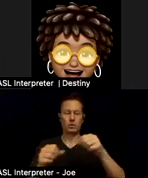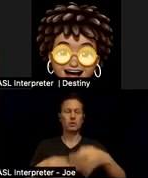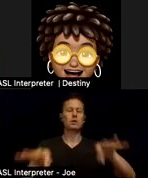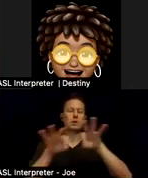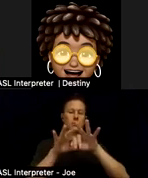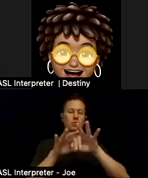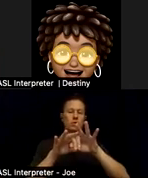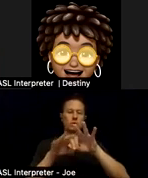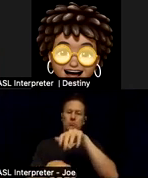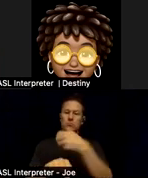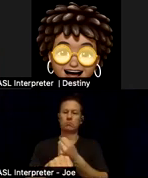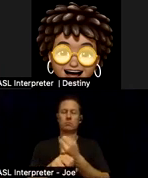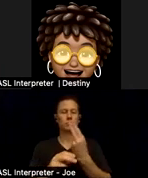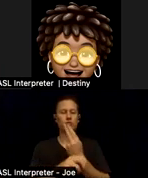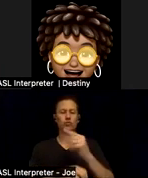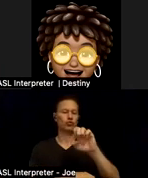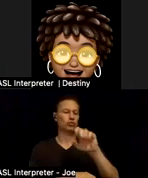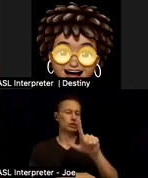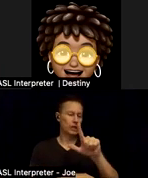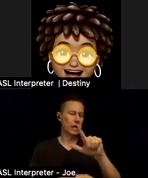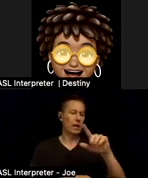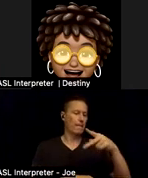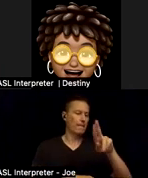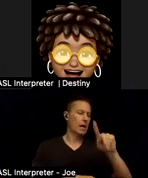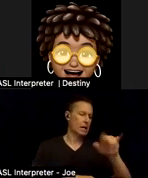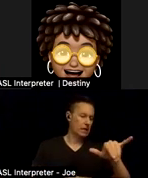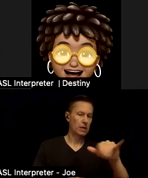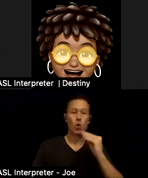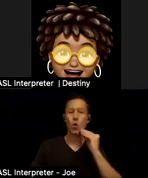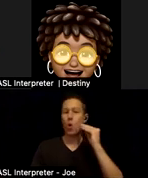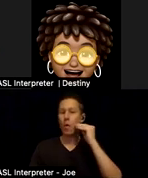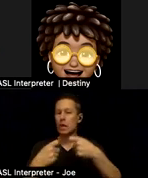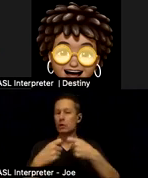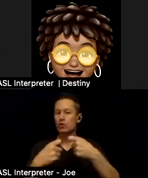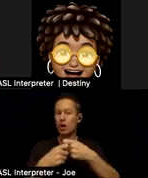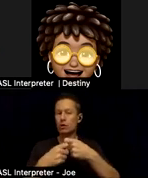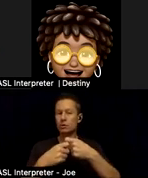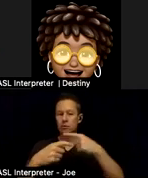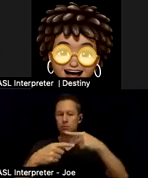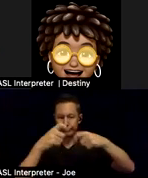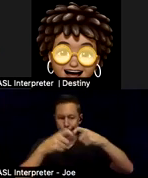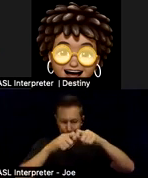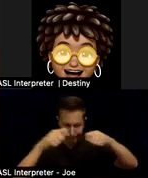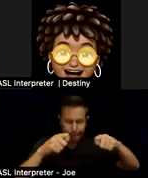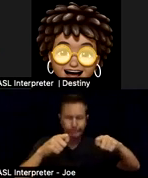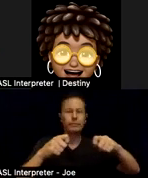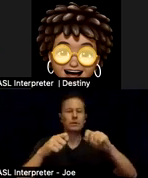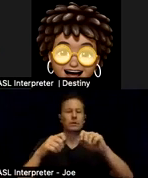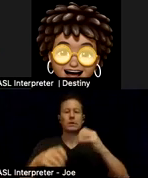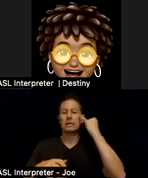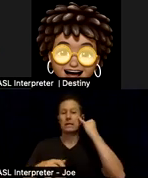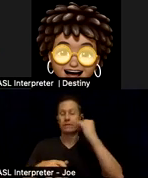secured. You can use the gel pads, the quake hold putty, or the home electronic straps. So once you have those secured, you know that inside the office space, you